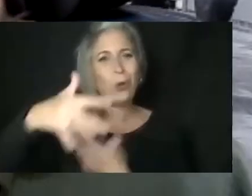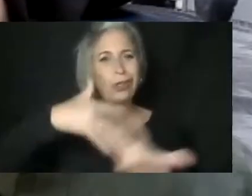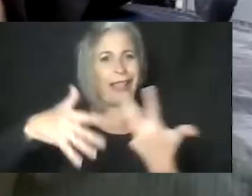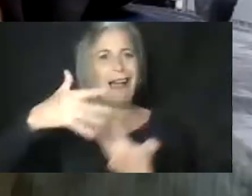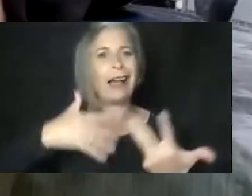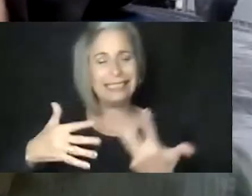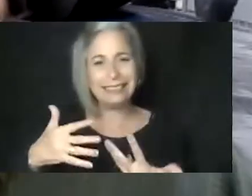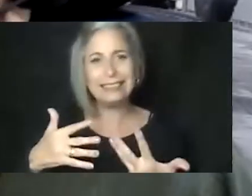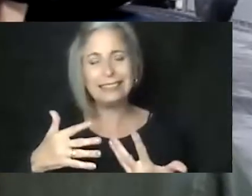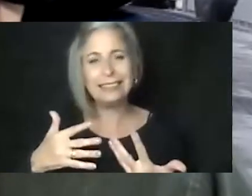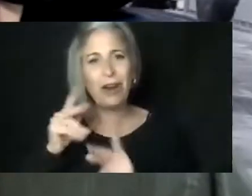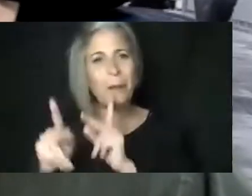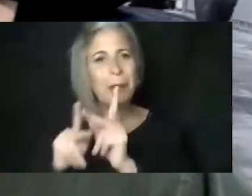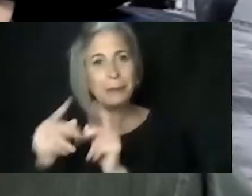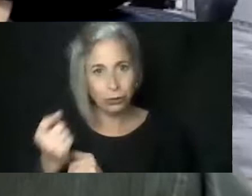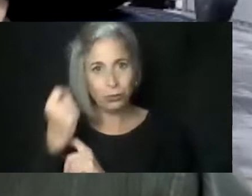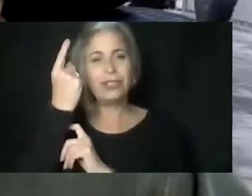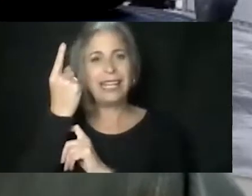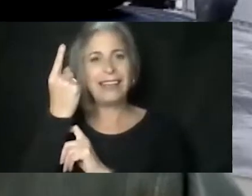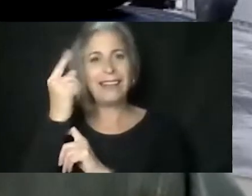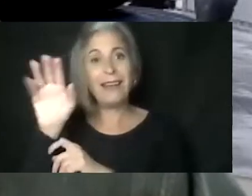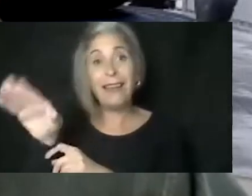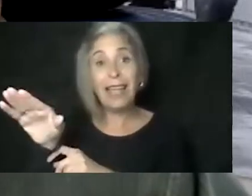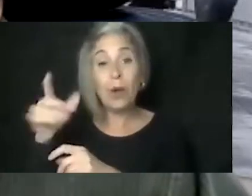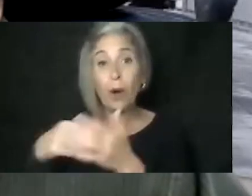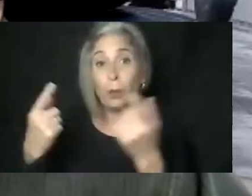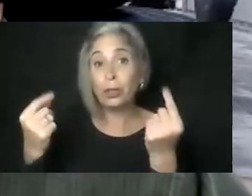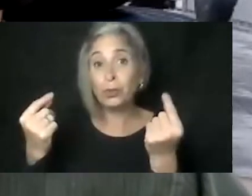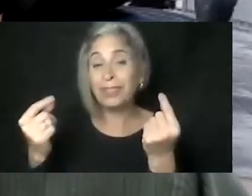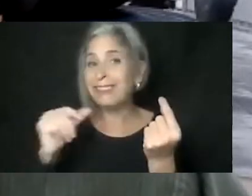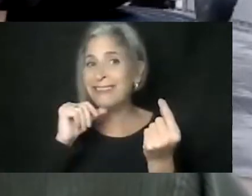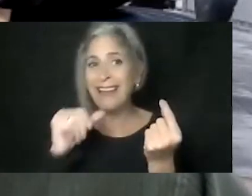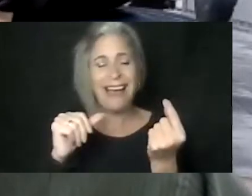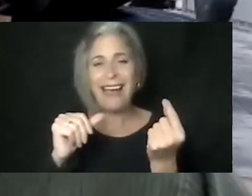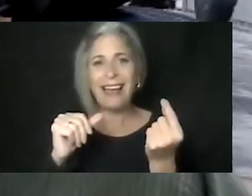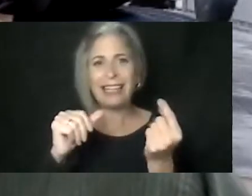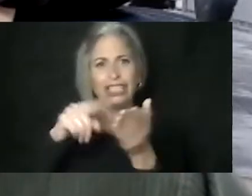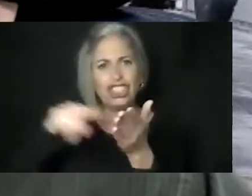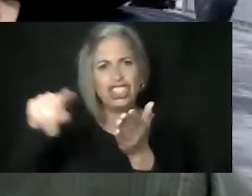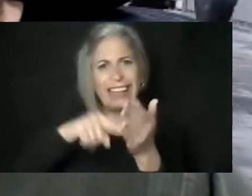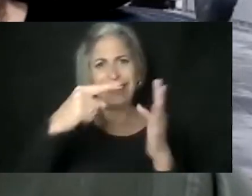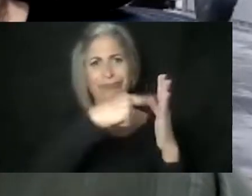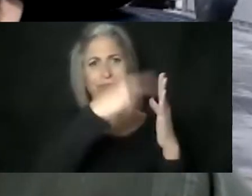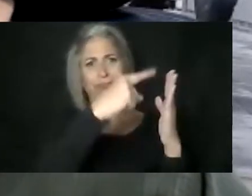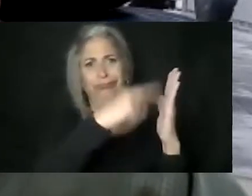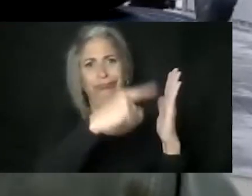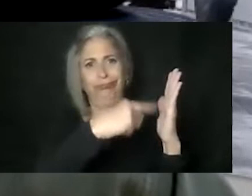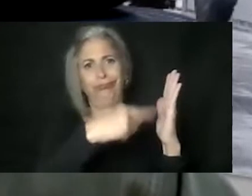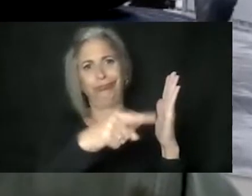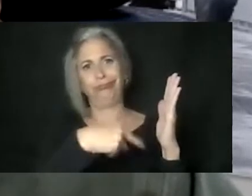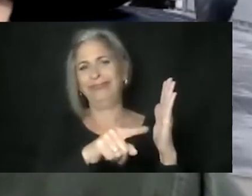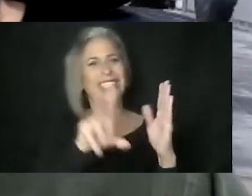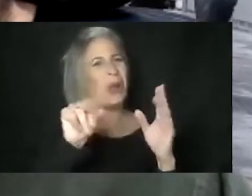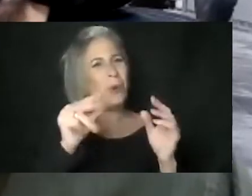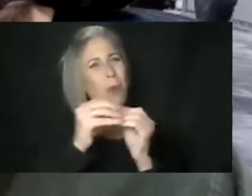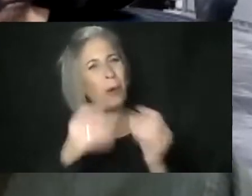and easier for people to understand that, hey, what we're doing isn't just checking a checklist. Like it's more important